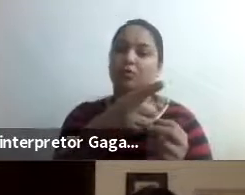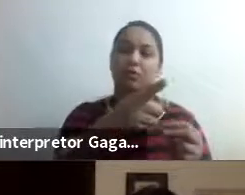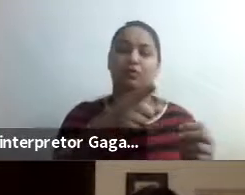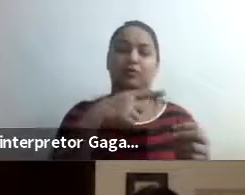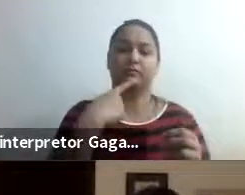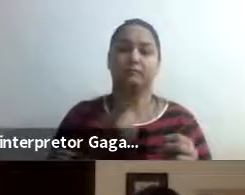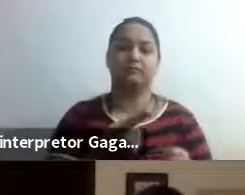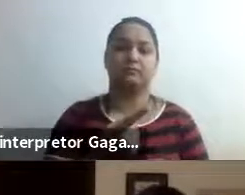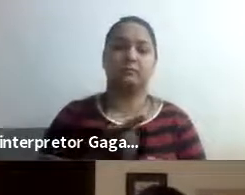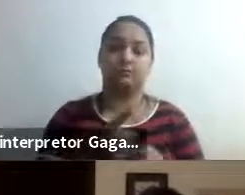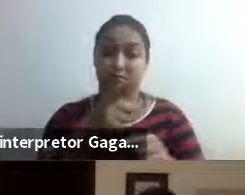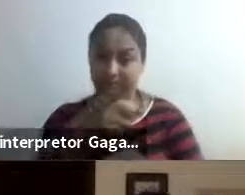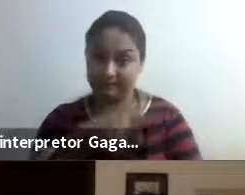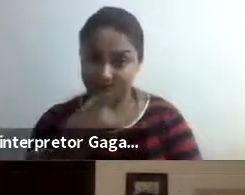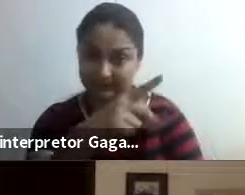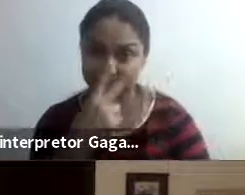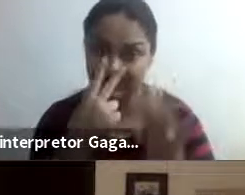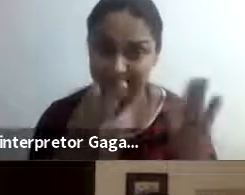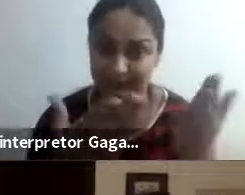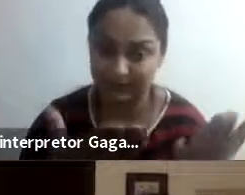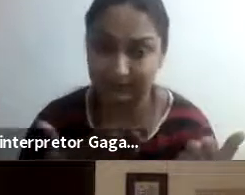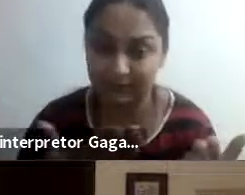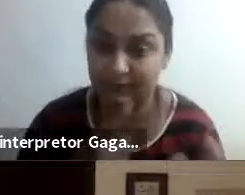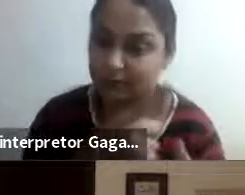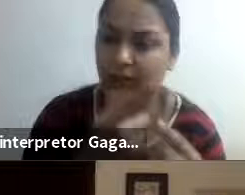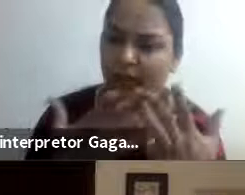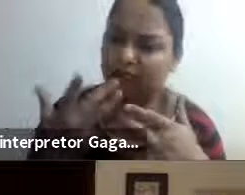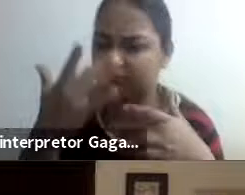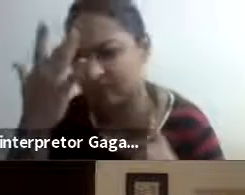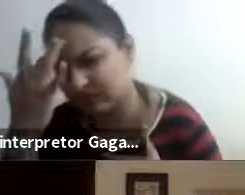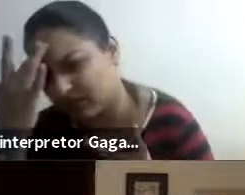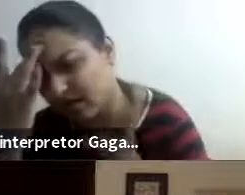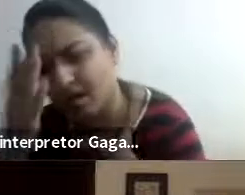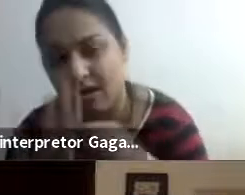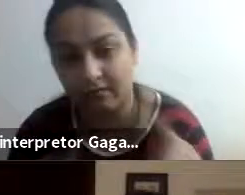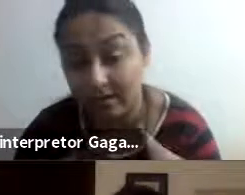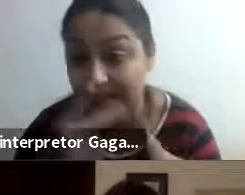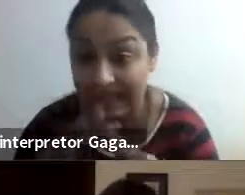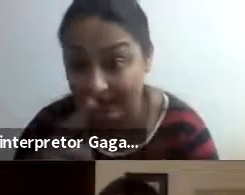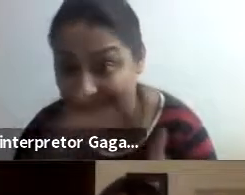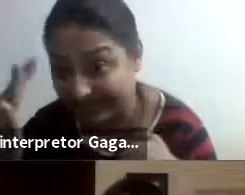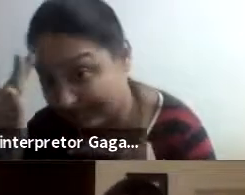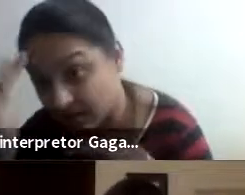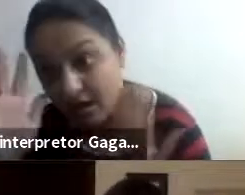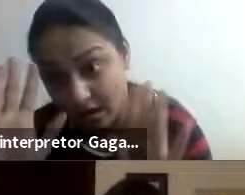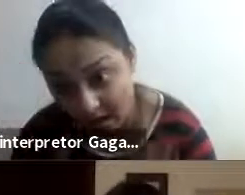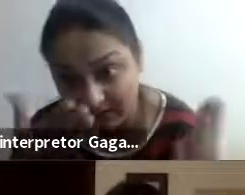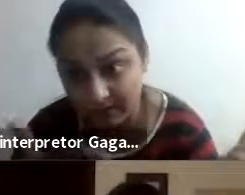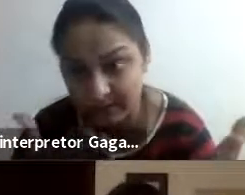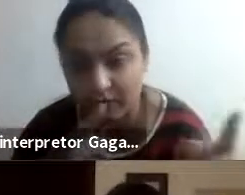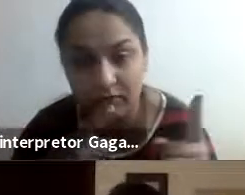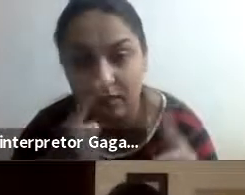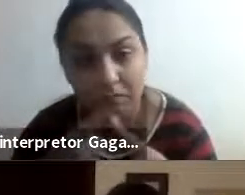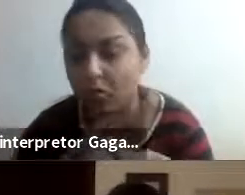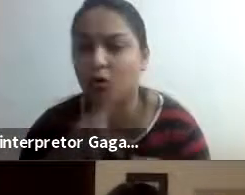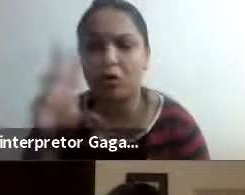one you see here. But she's very sick. And despite being sick, And despite having an illness